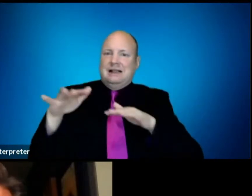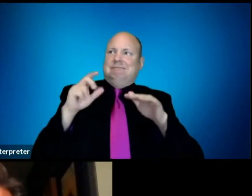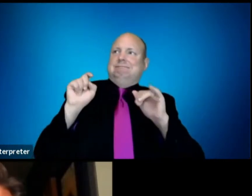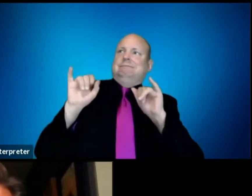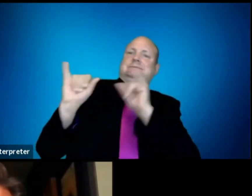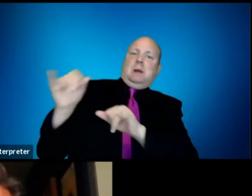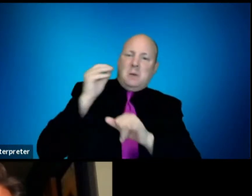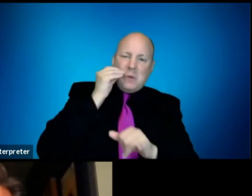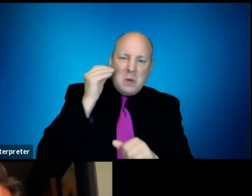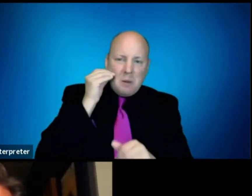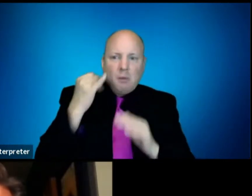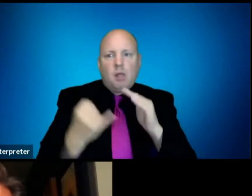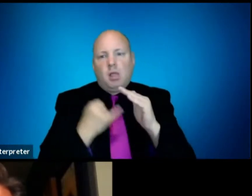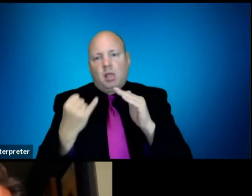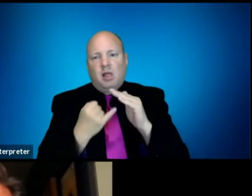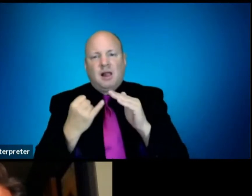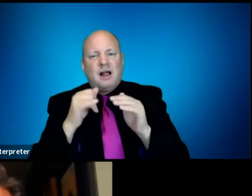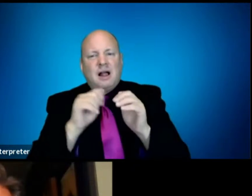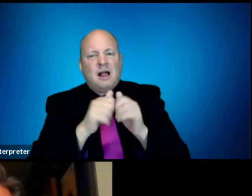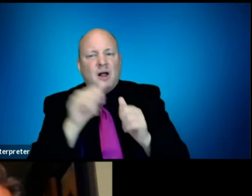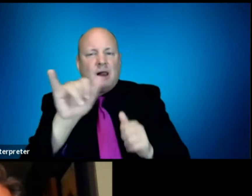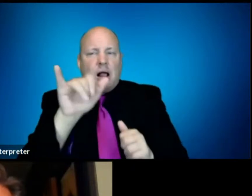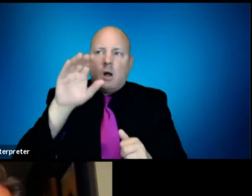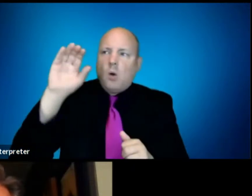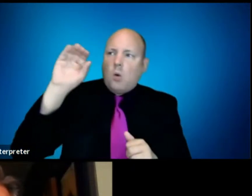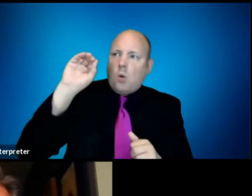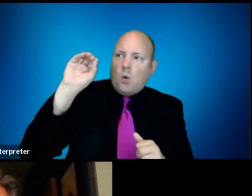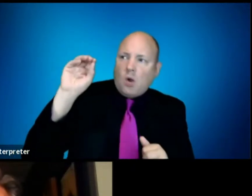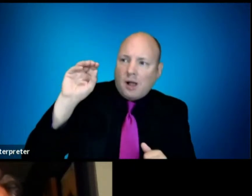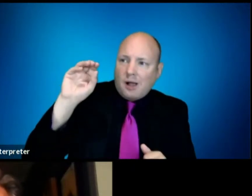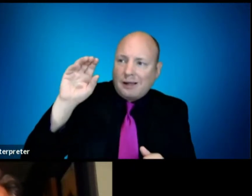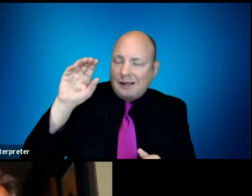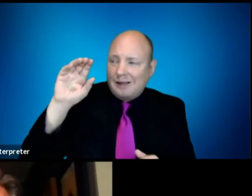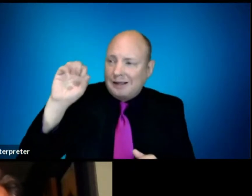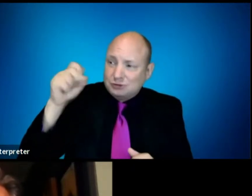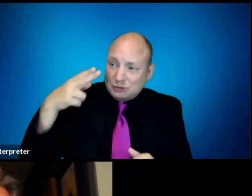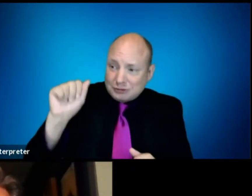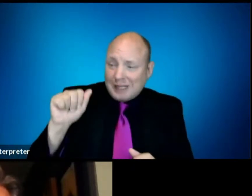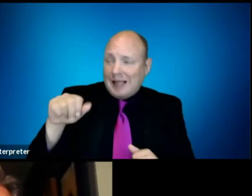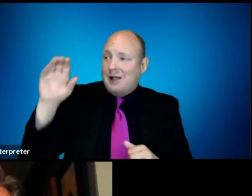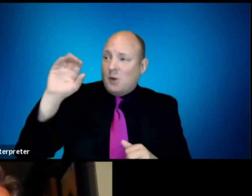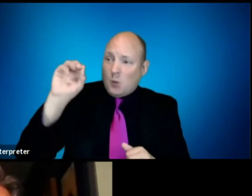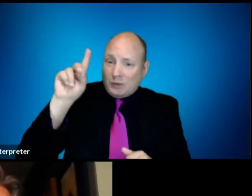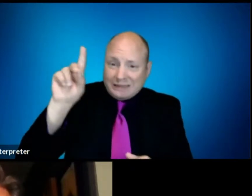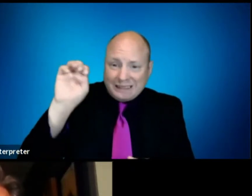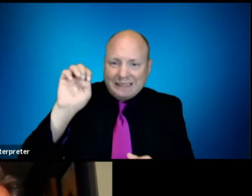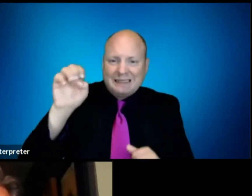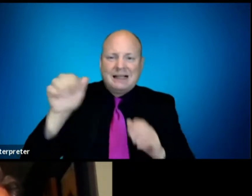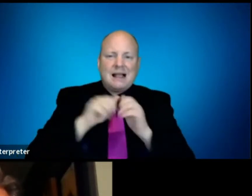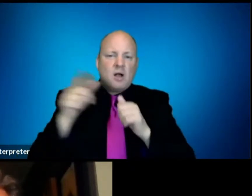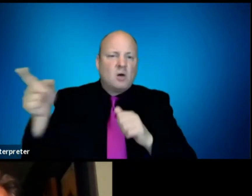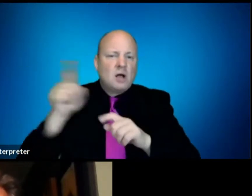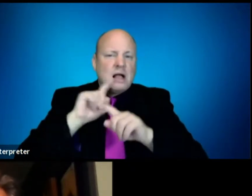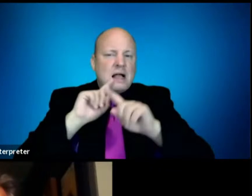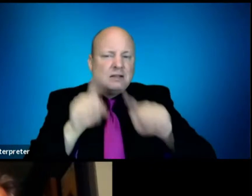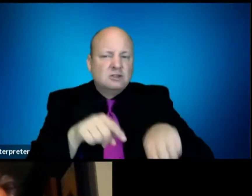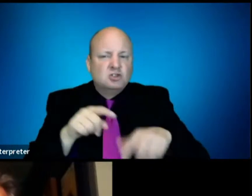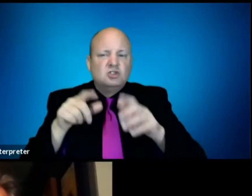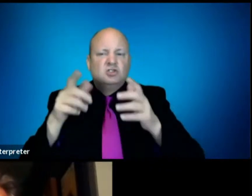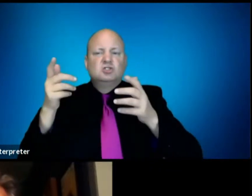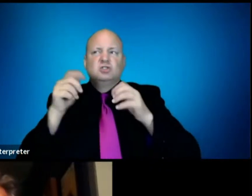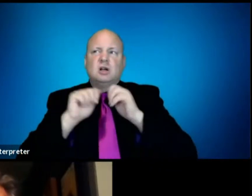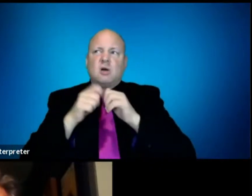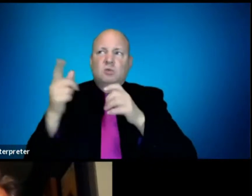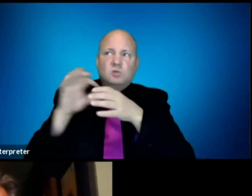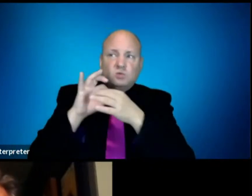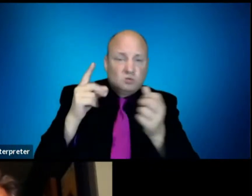a difficult decision to kind of weigh the importance of in-person schooling versus the importance of quarantining large numbers of children to